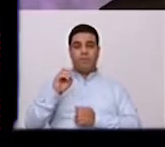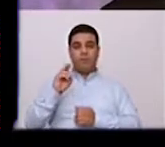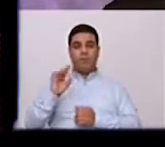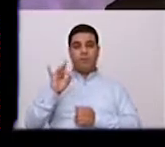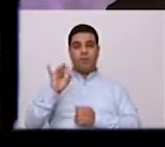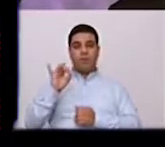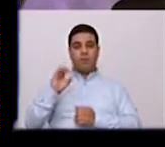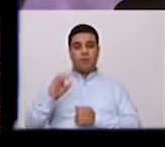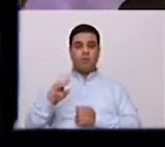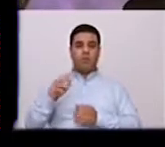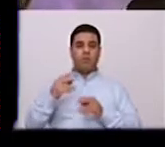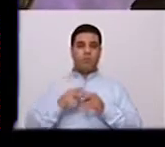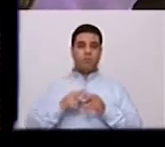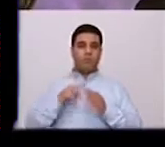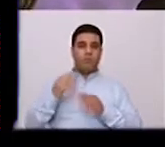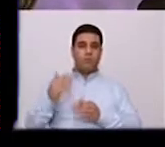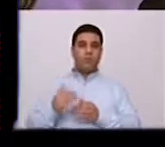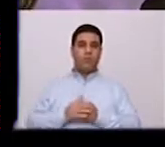tahliliy chaqishtirish.